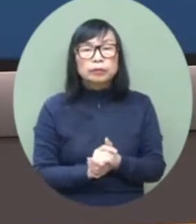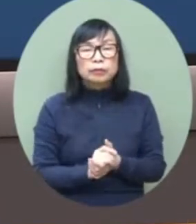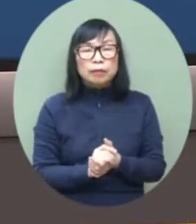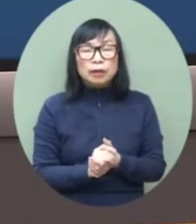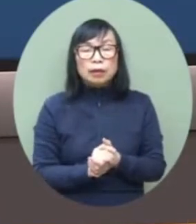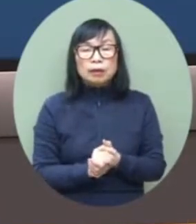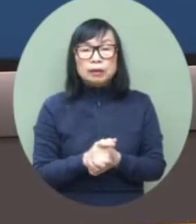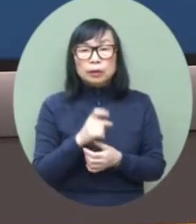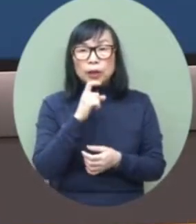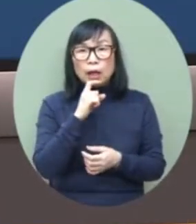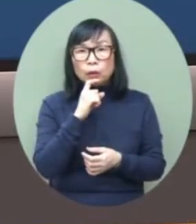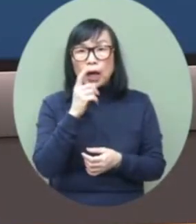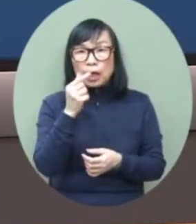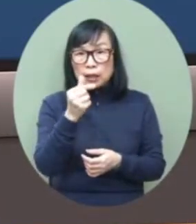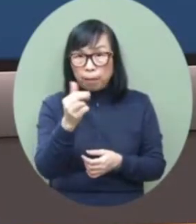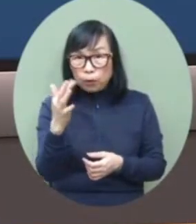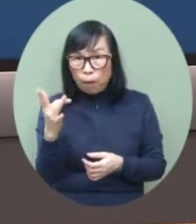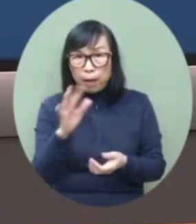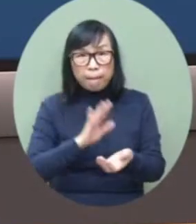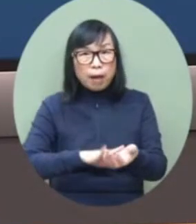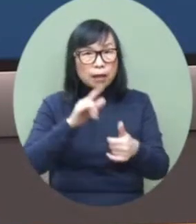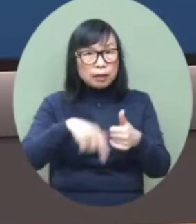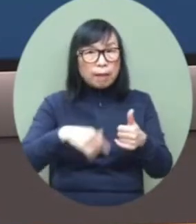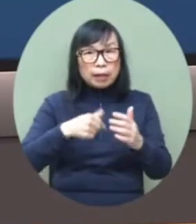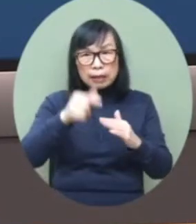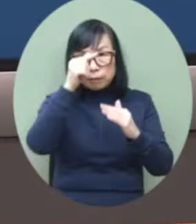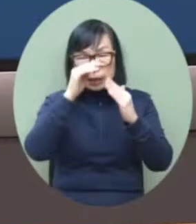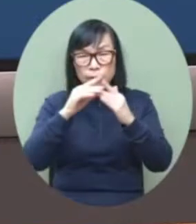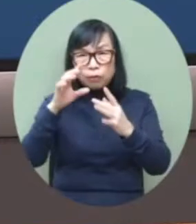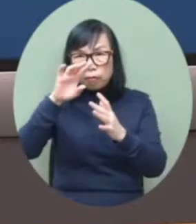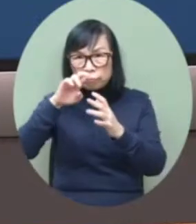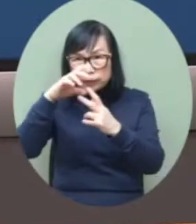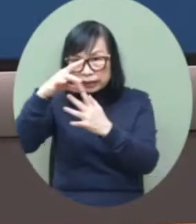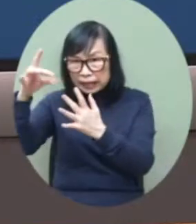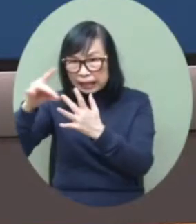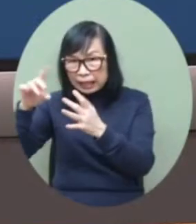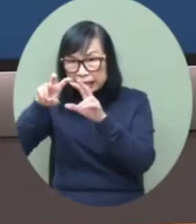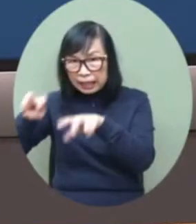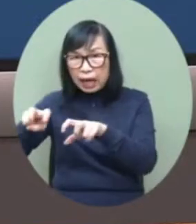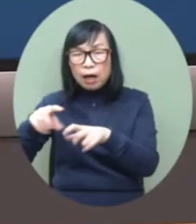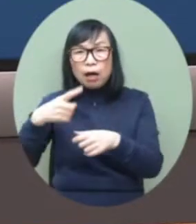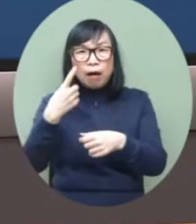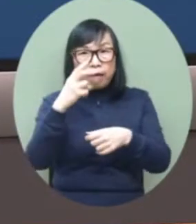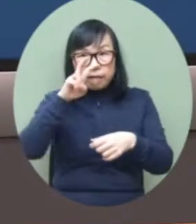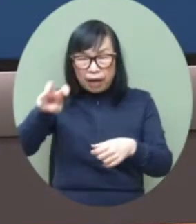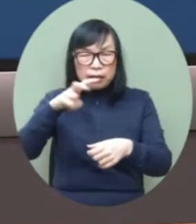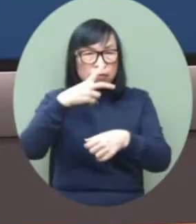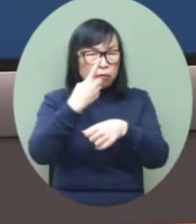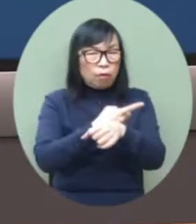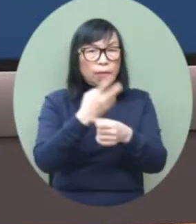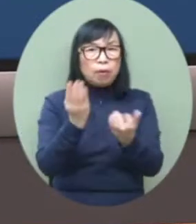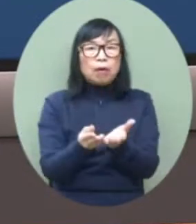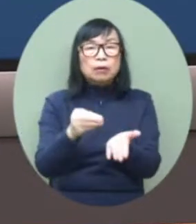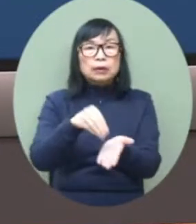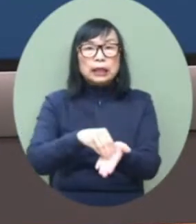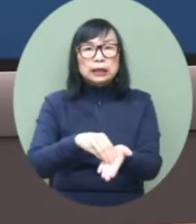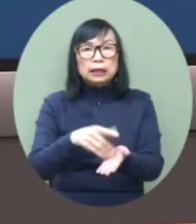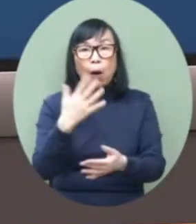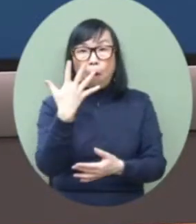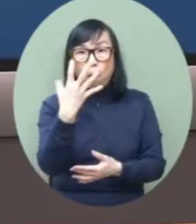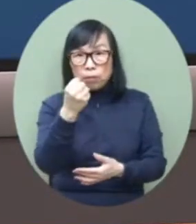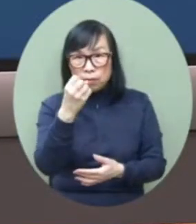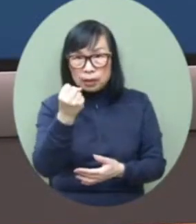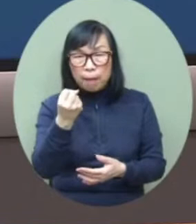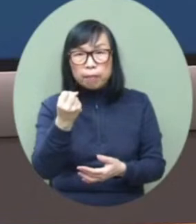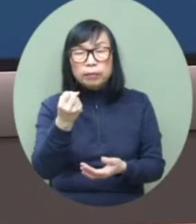centers. They also have close contacts who need to be monitored,